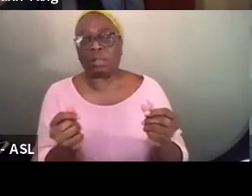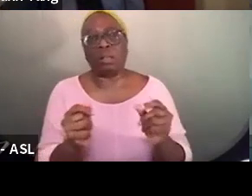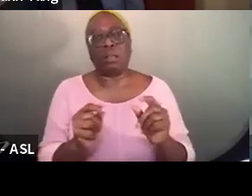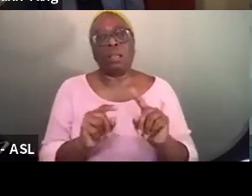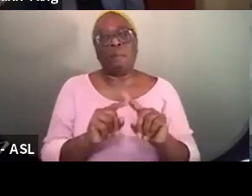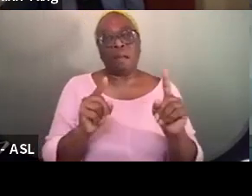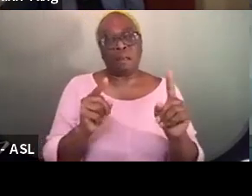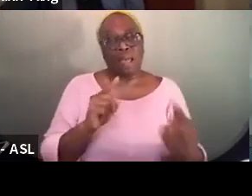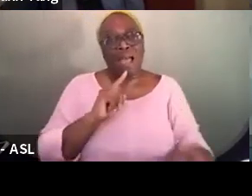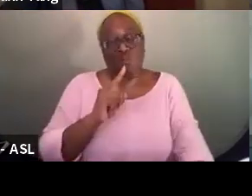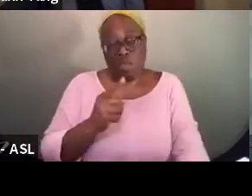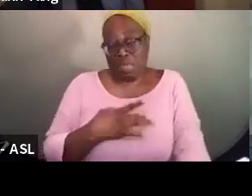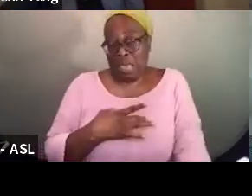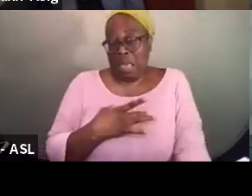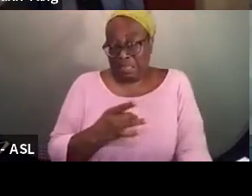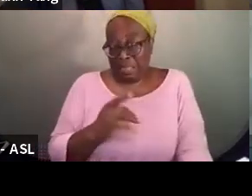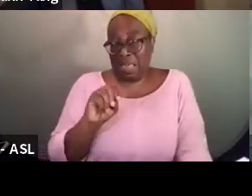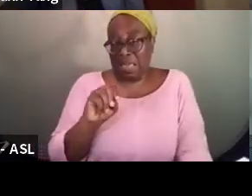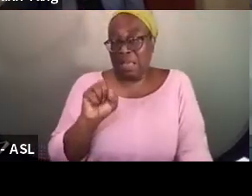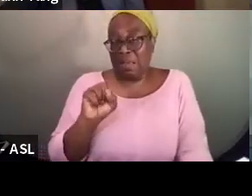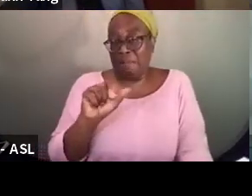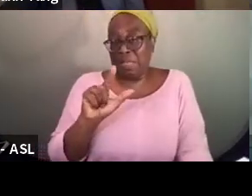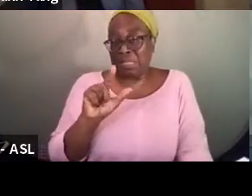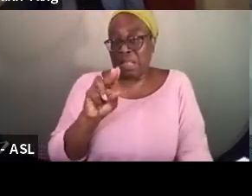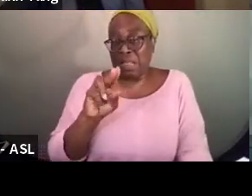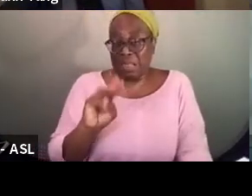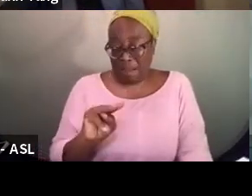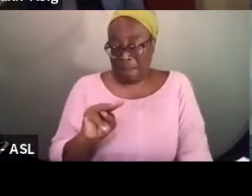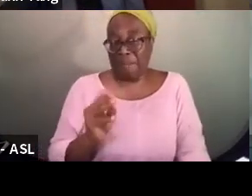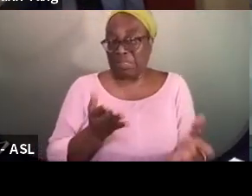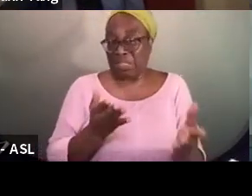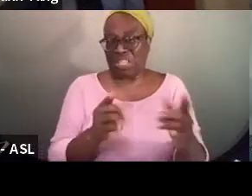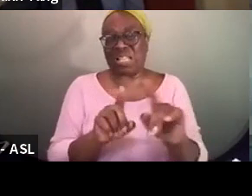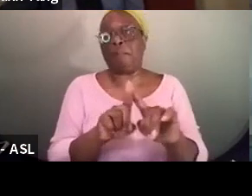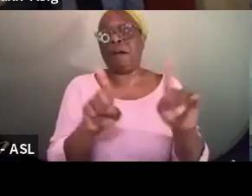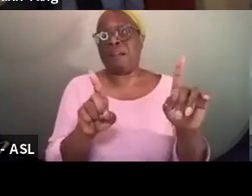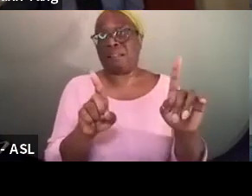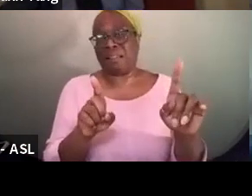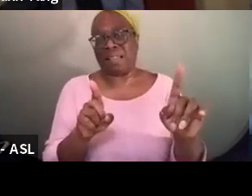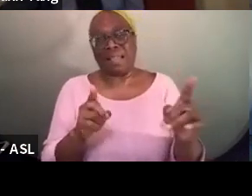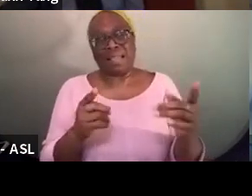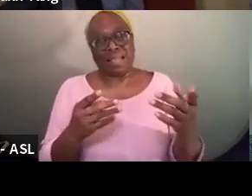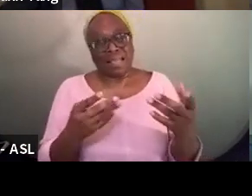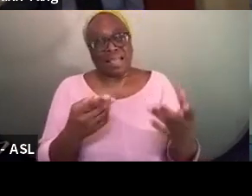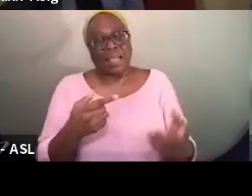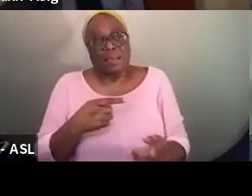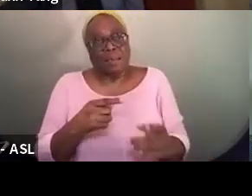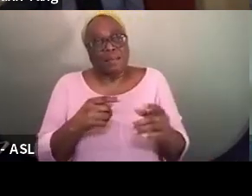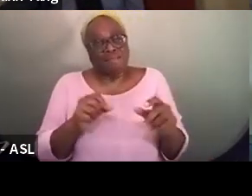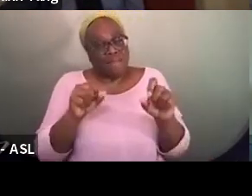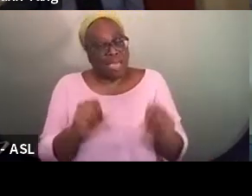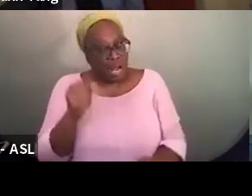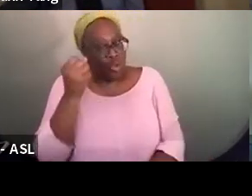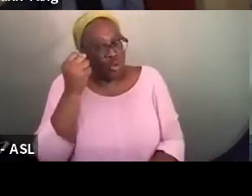do really like Ms. Lum's suggestion, but can certainly understand that